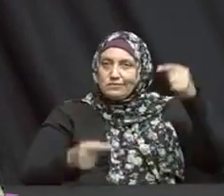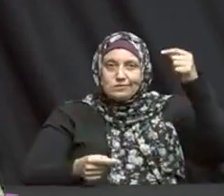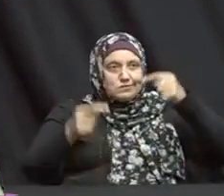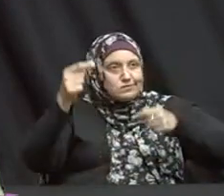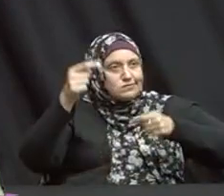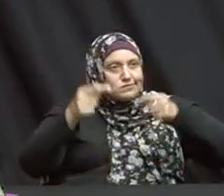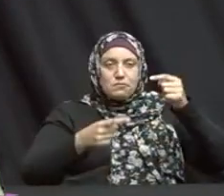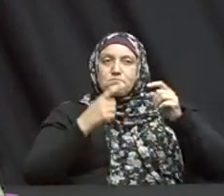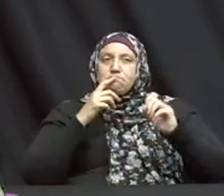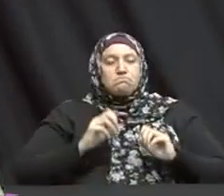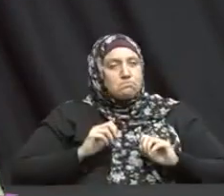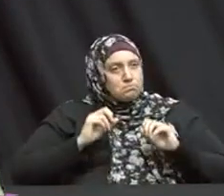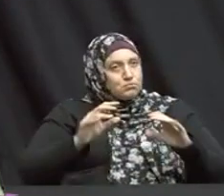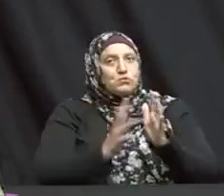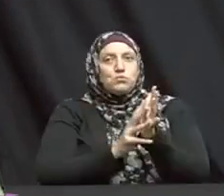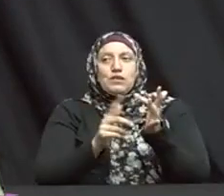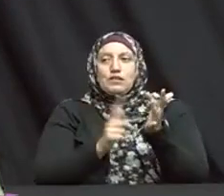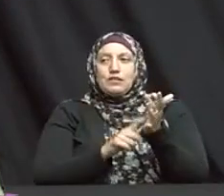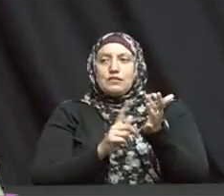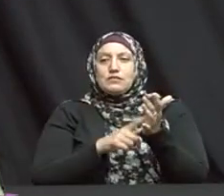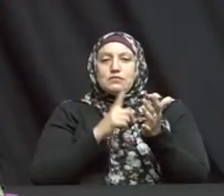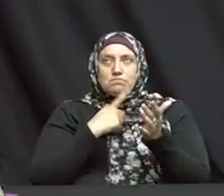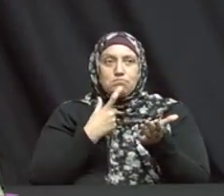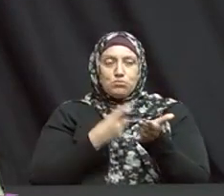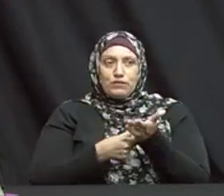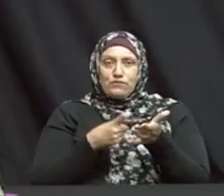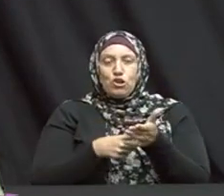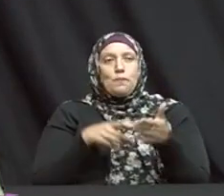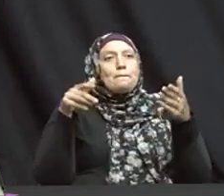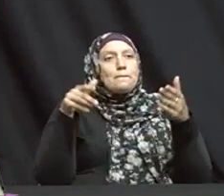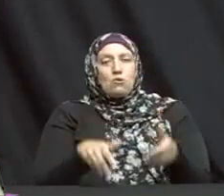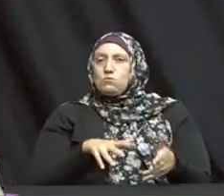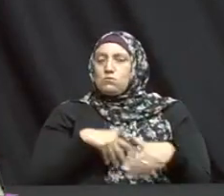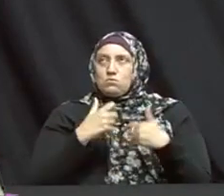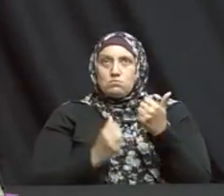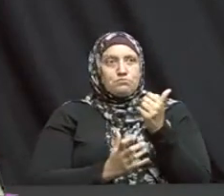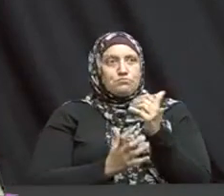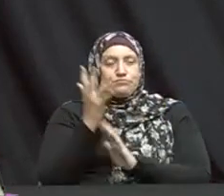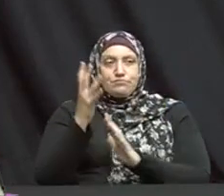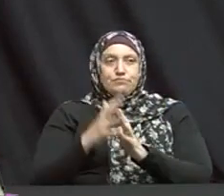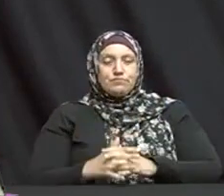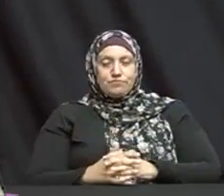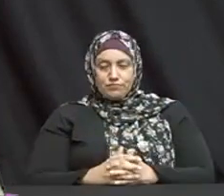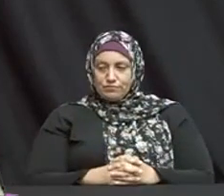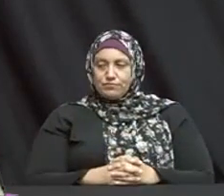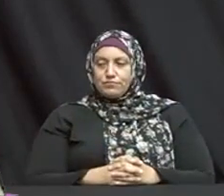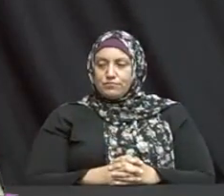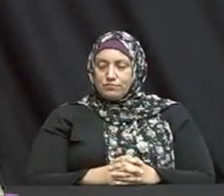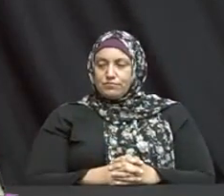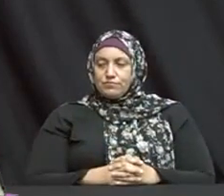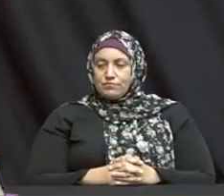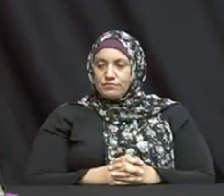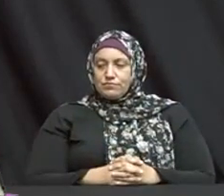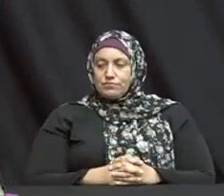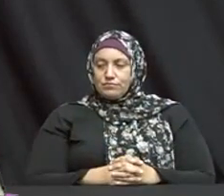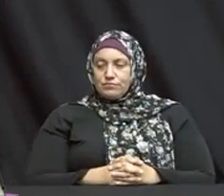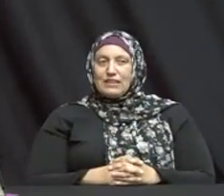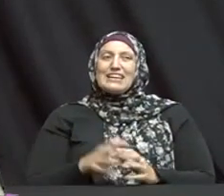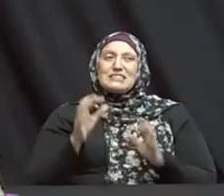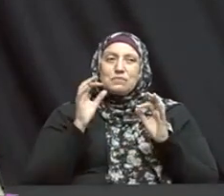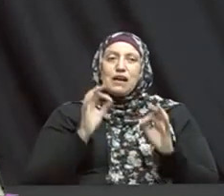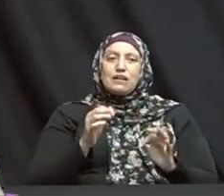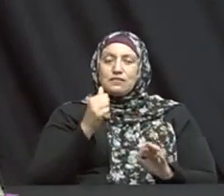It's very important, especially where there could be non-Muslims involved or